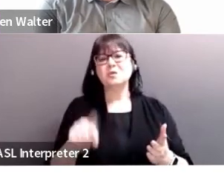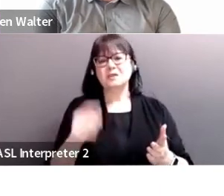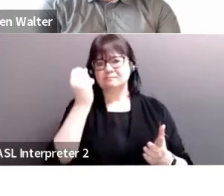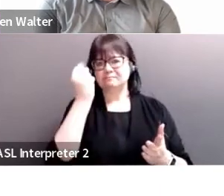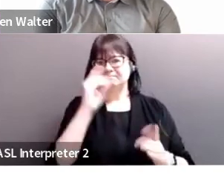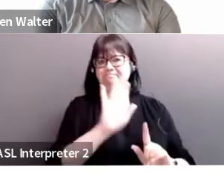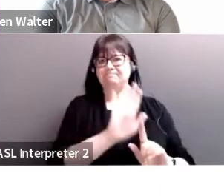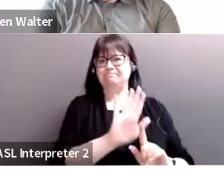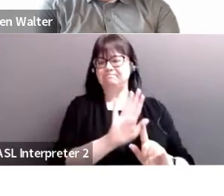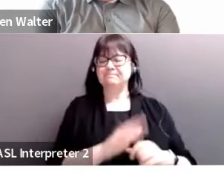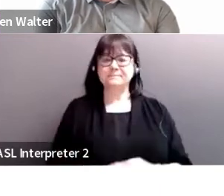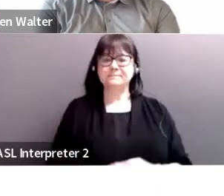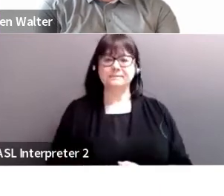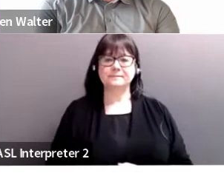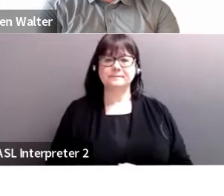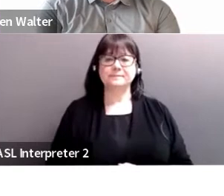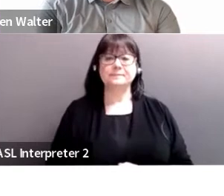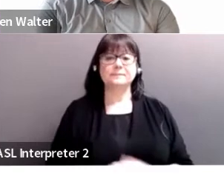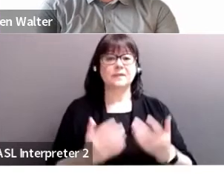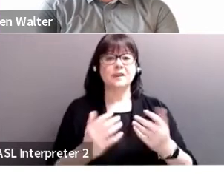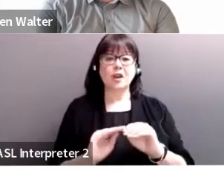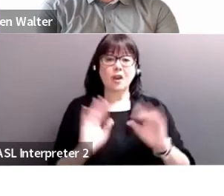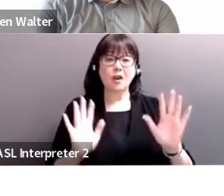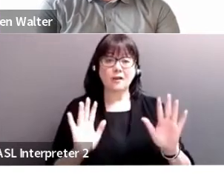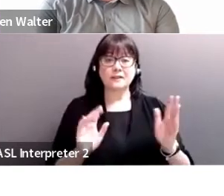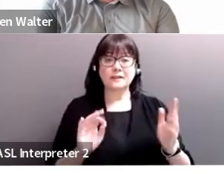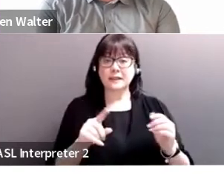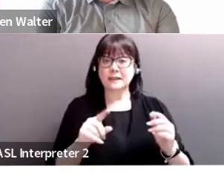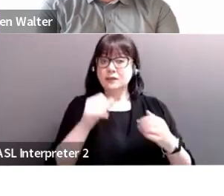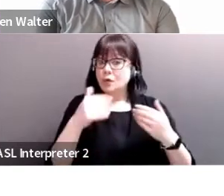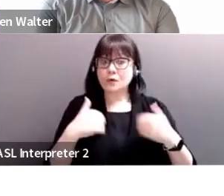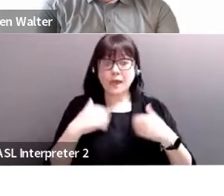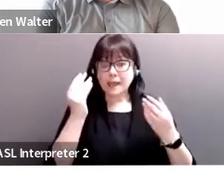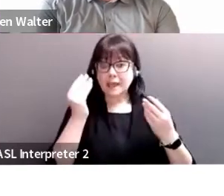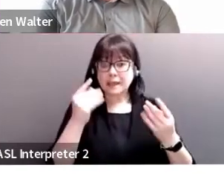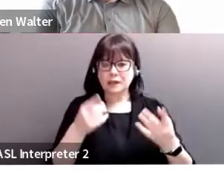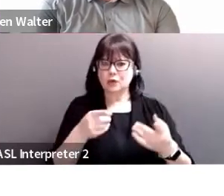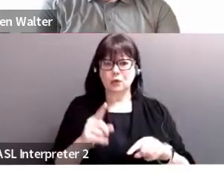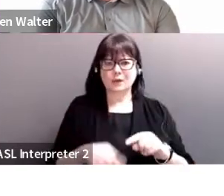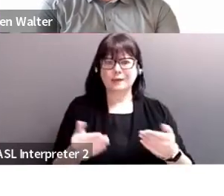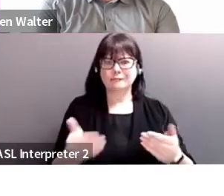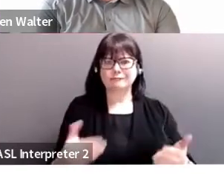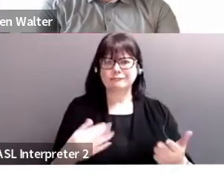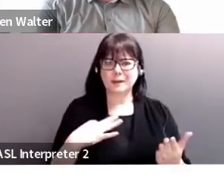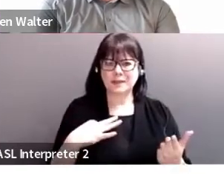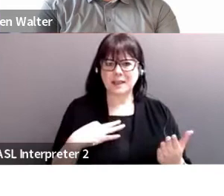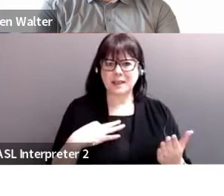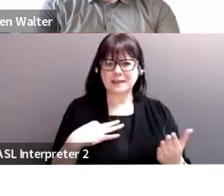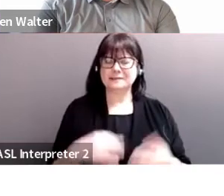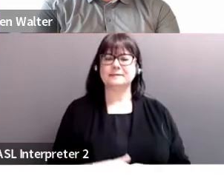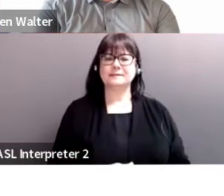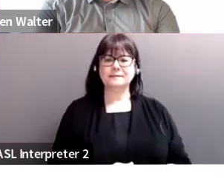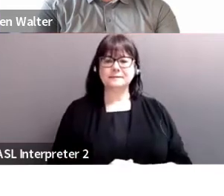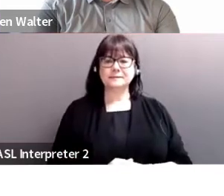important. Obviously, you will not be able to apply if you don't have this information, and it is self-explanatory. But definitely, you know, we